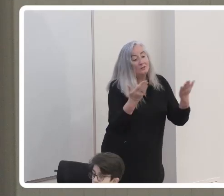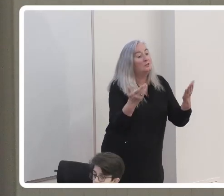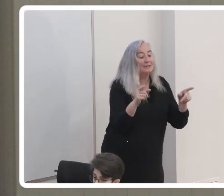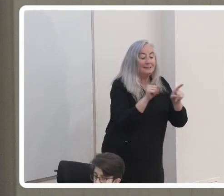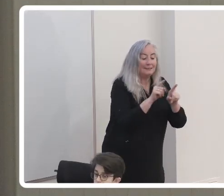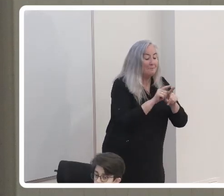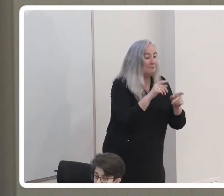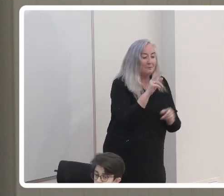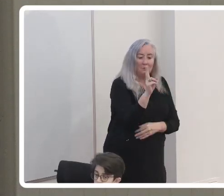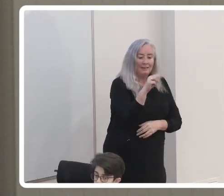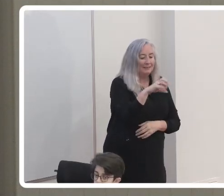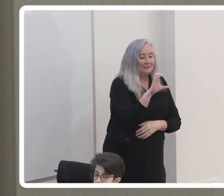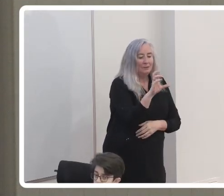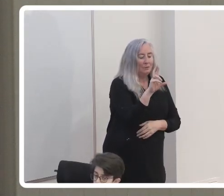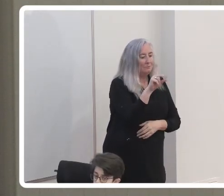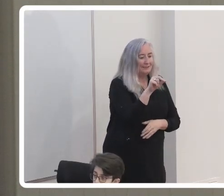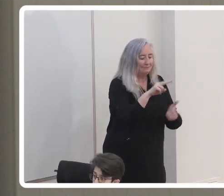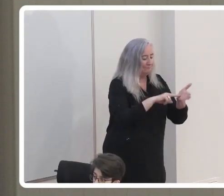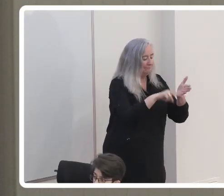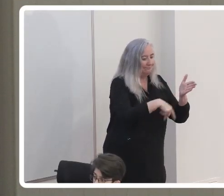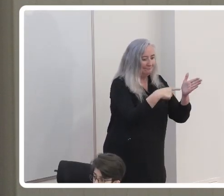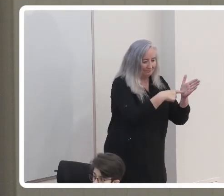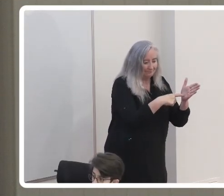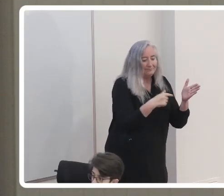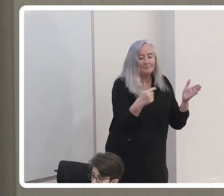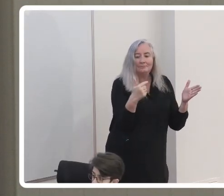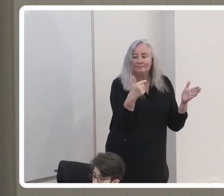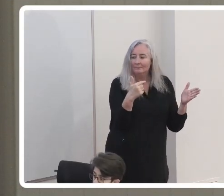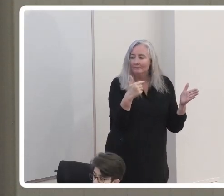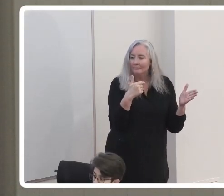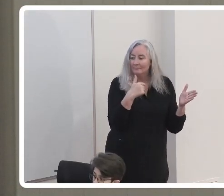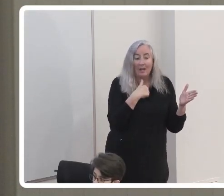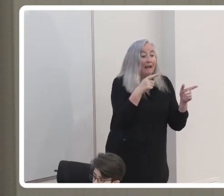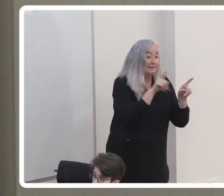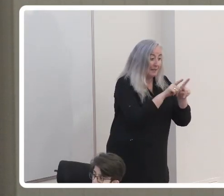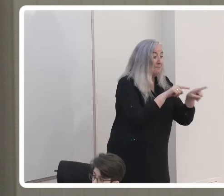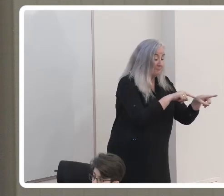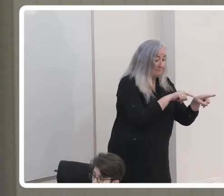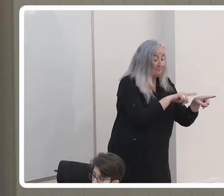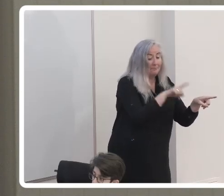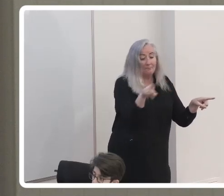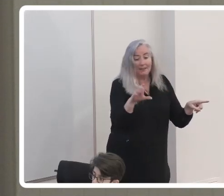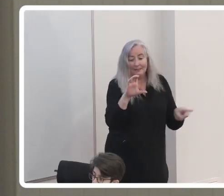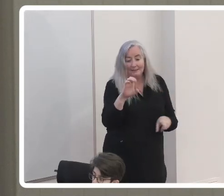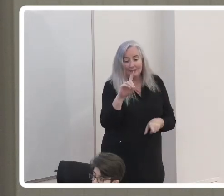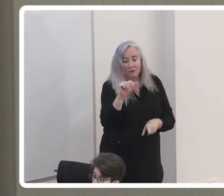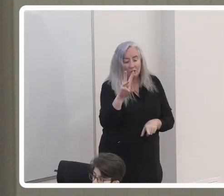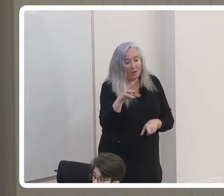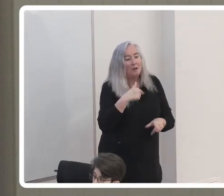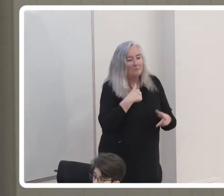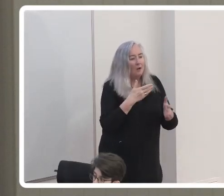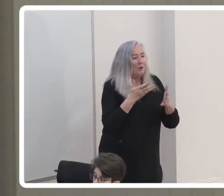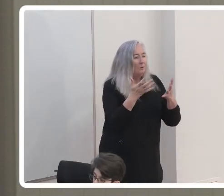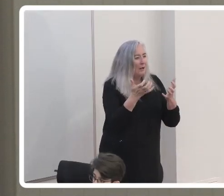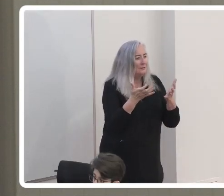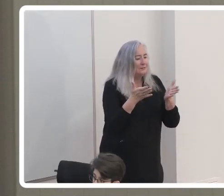CRPD. And importantly, my goal is not just to explain what we did, but also to use